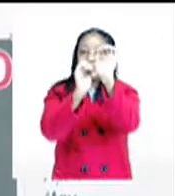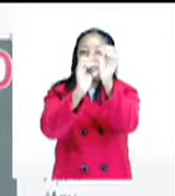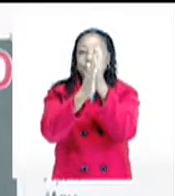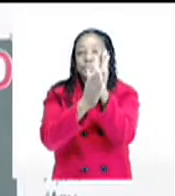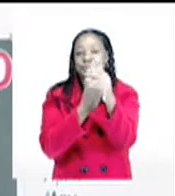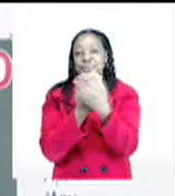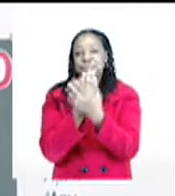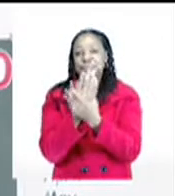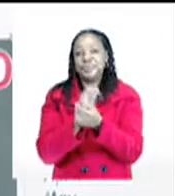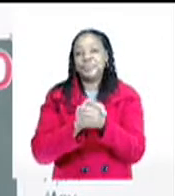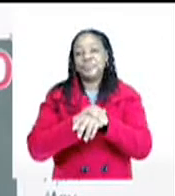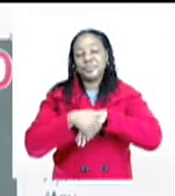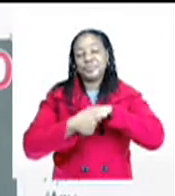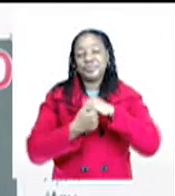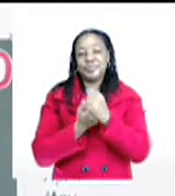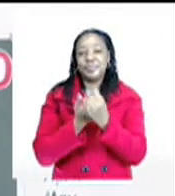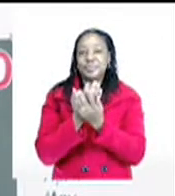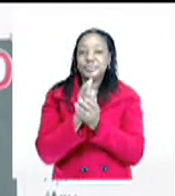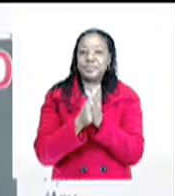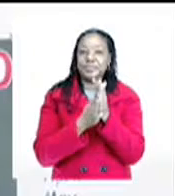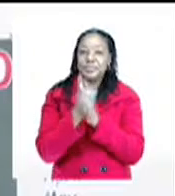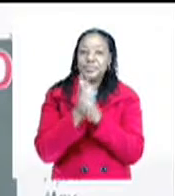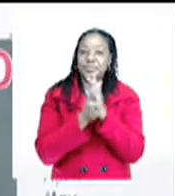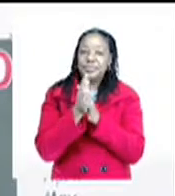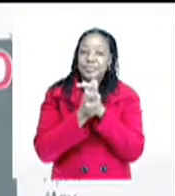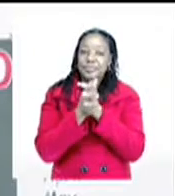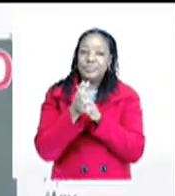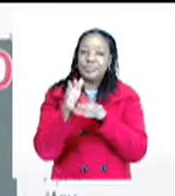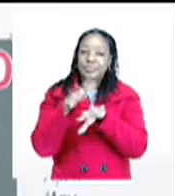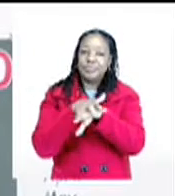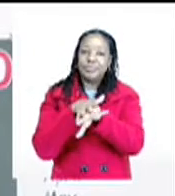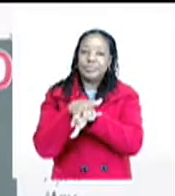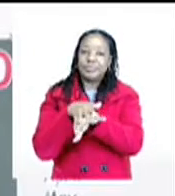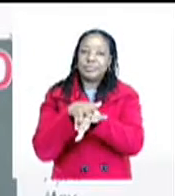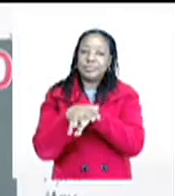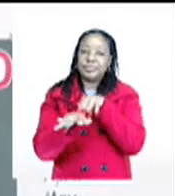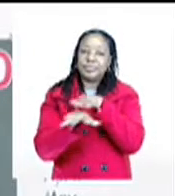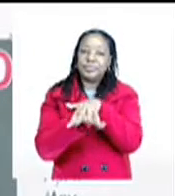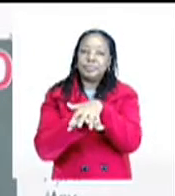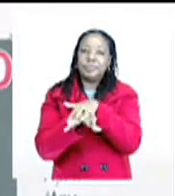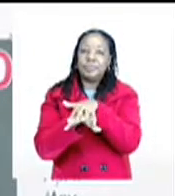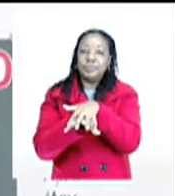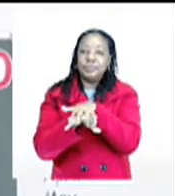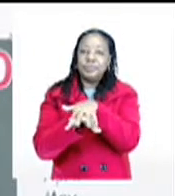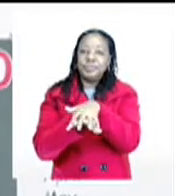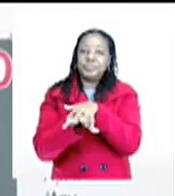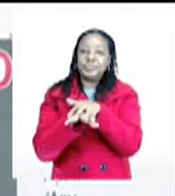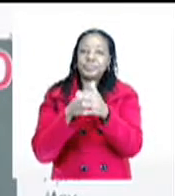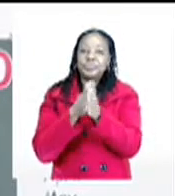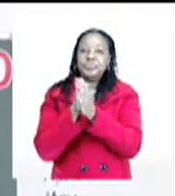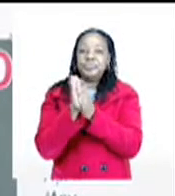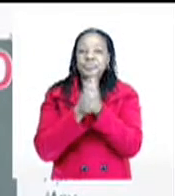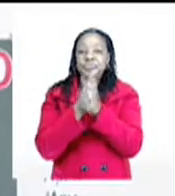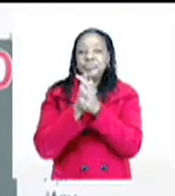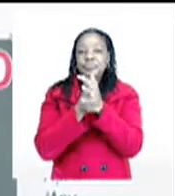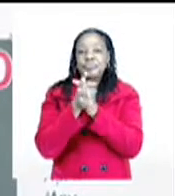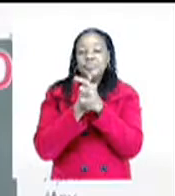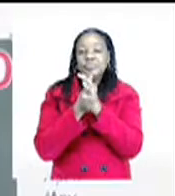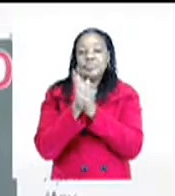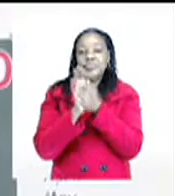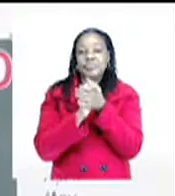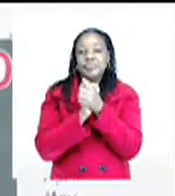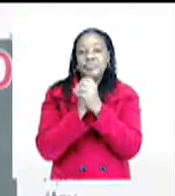Rub, rub, rub your hands back inside and forth. Now